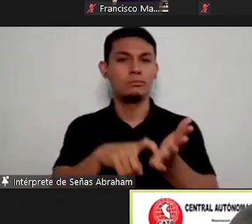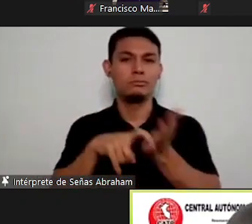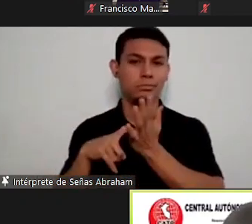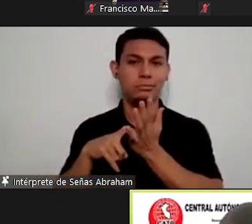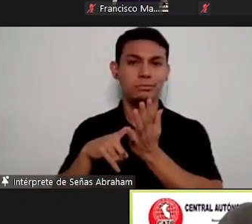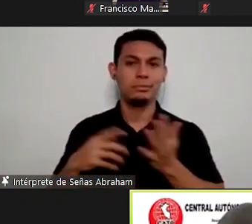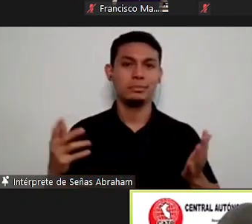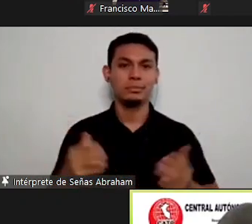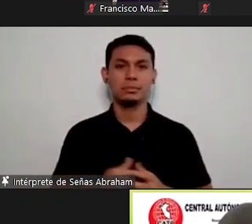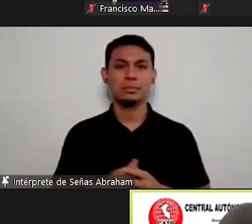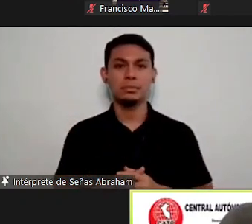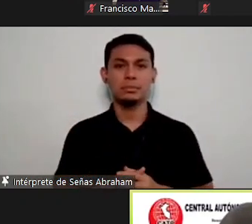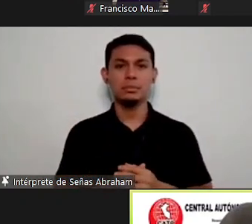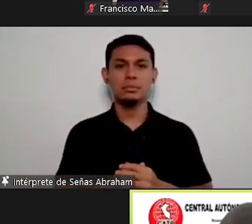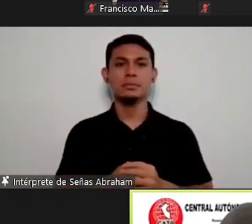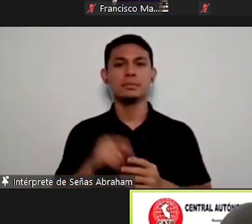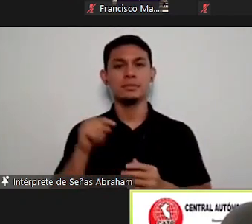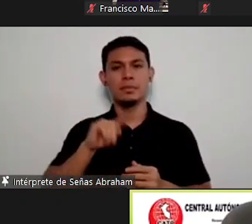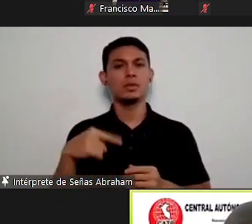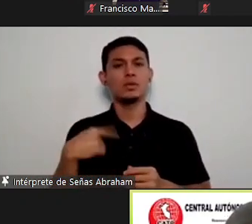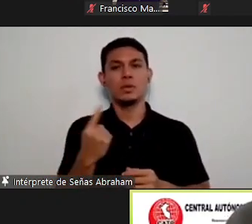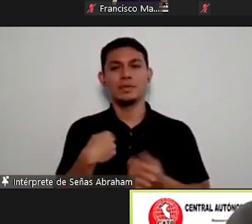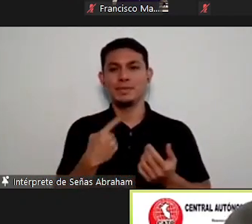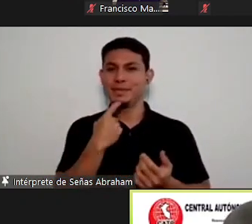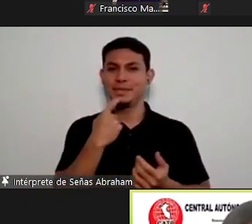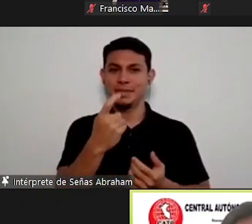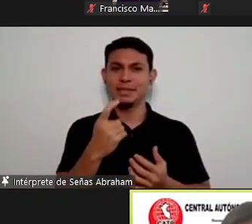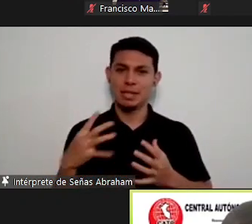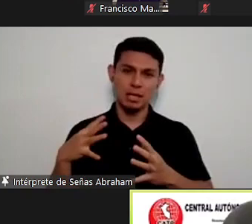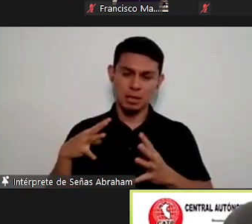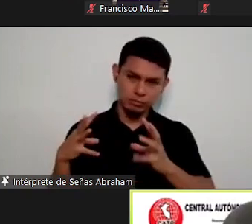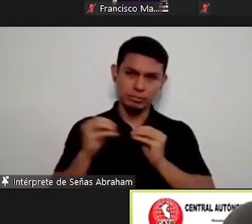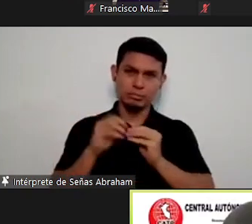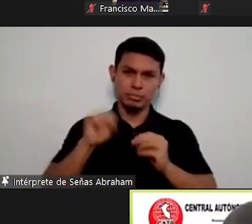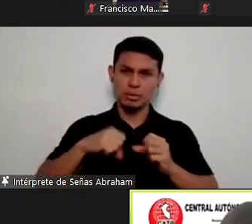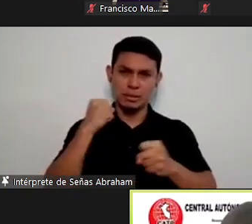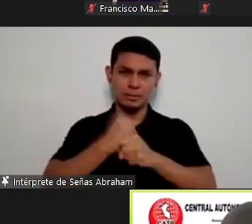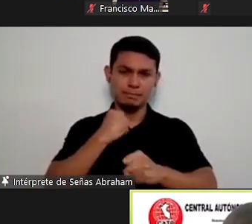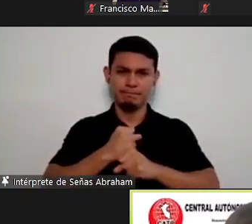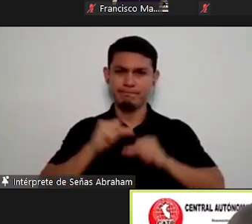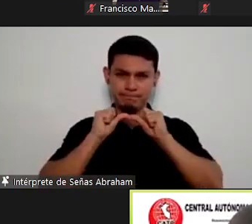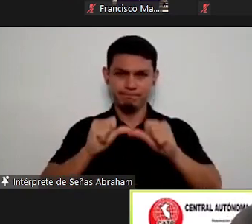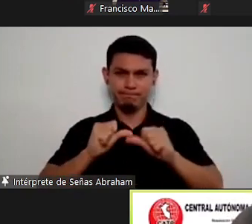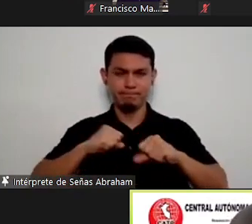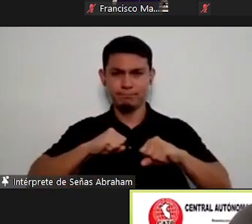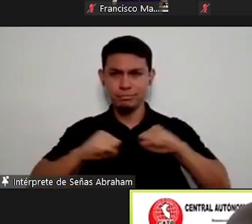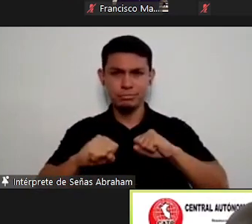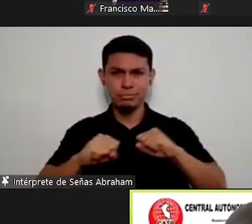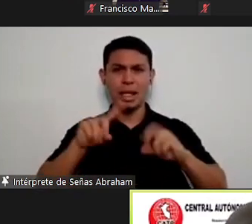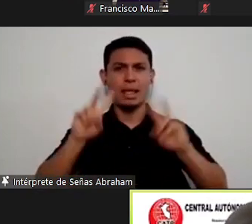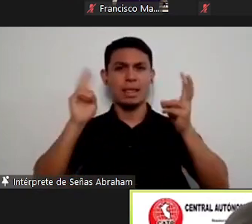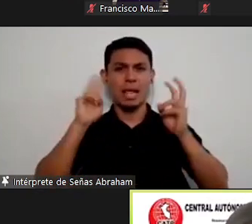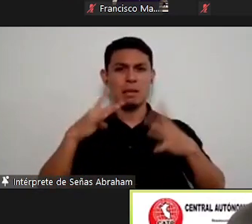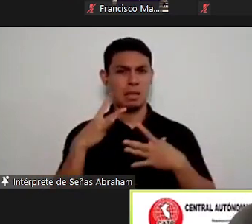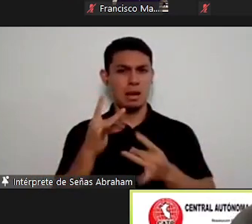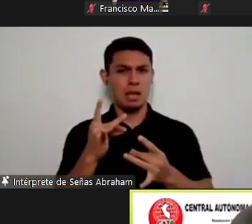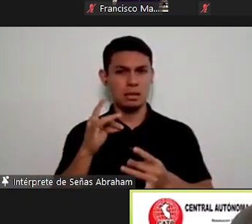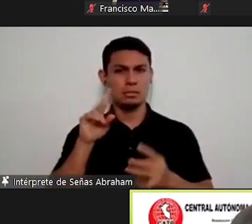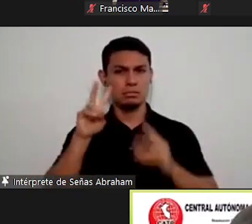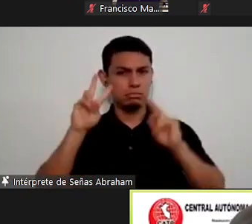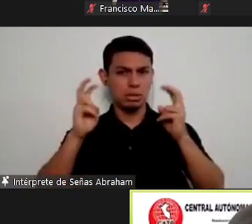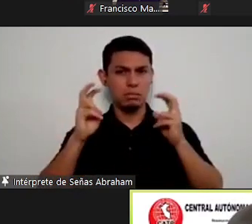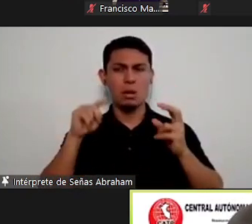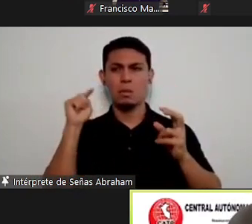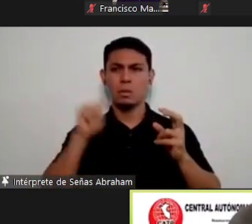something that is going to be mandatory that is all i have to say now we will continue doing this work and this is